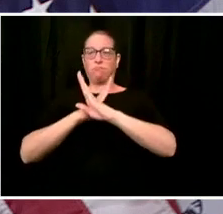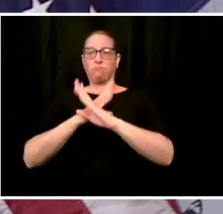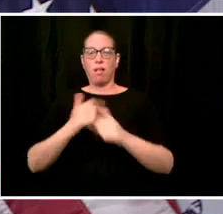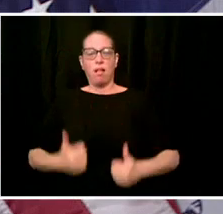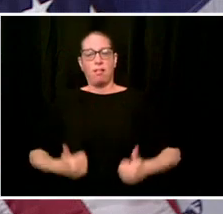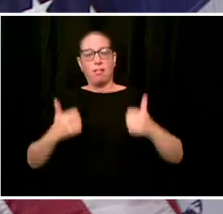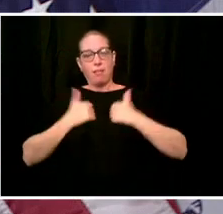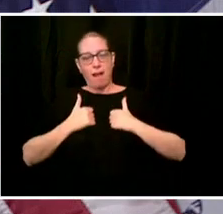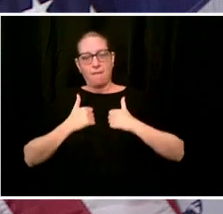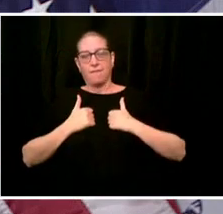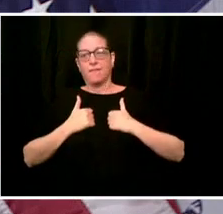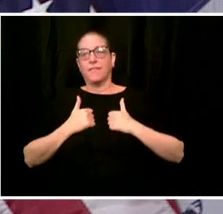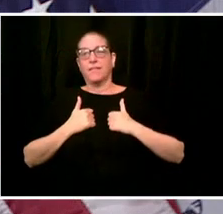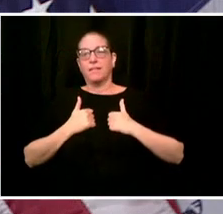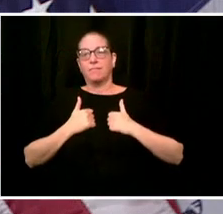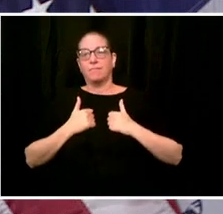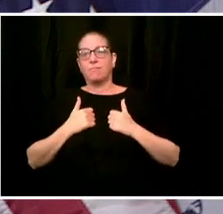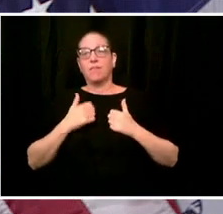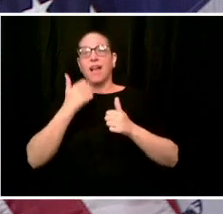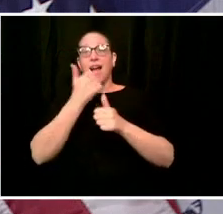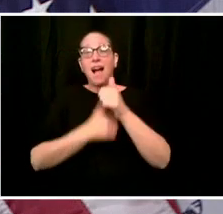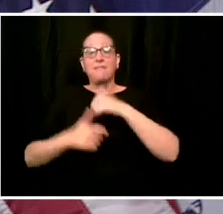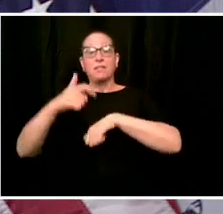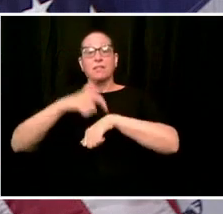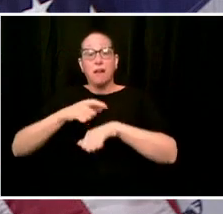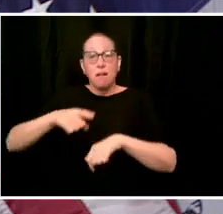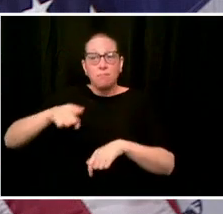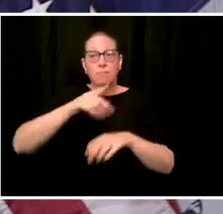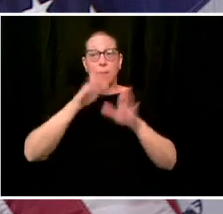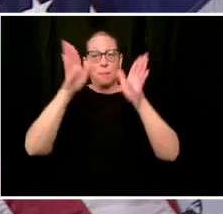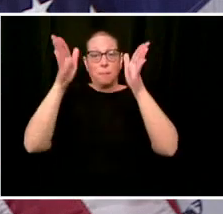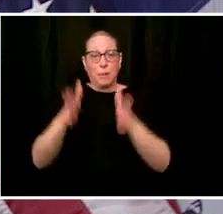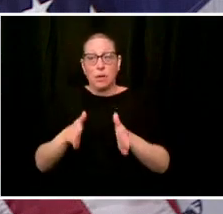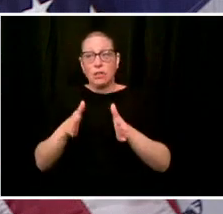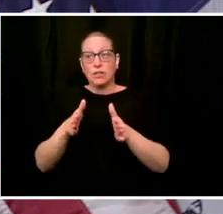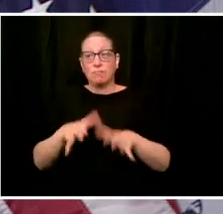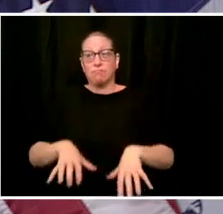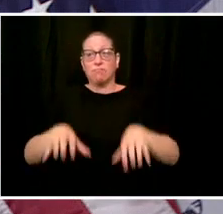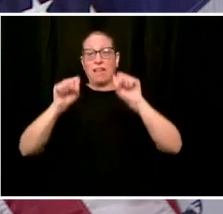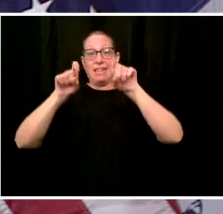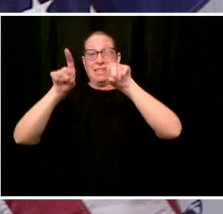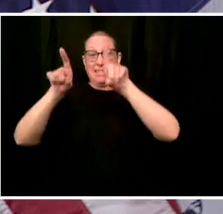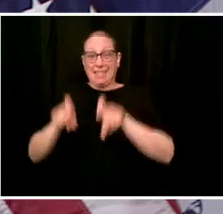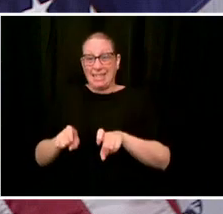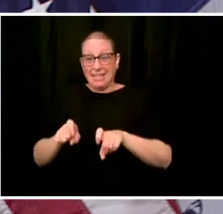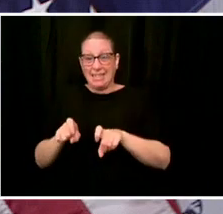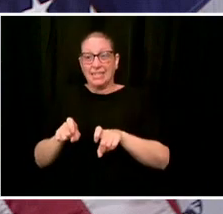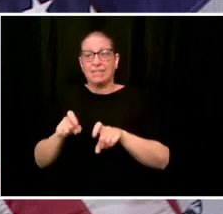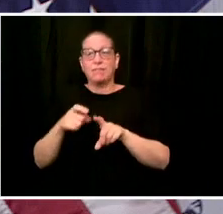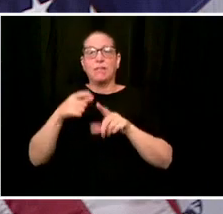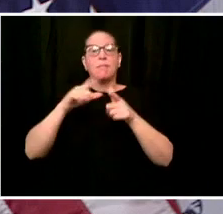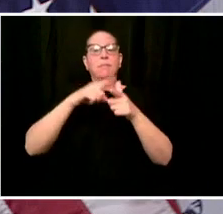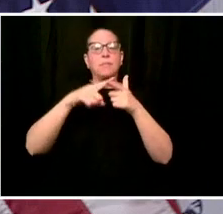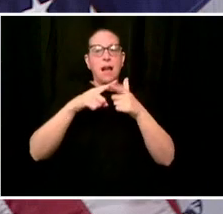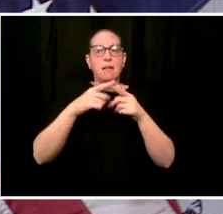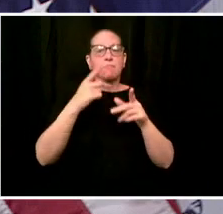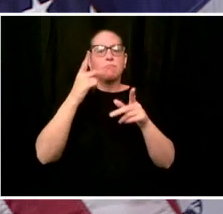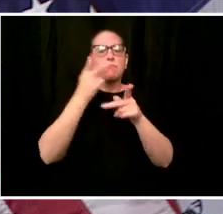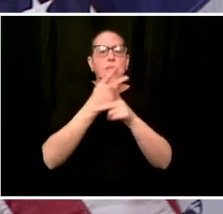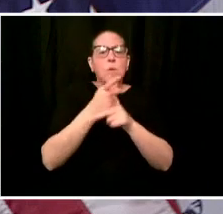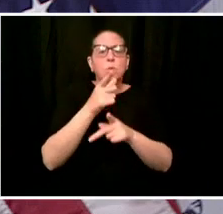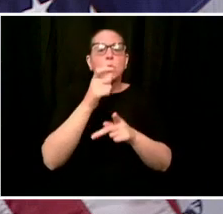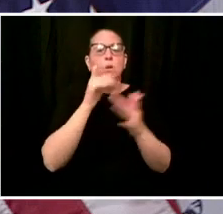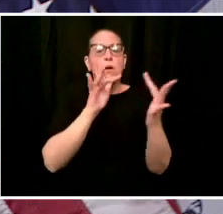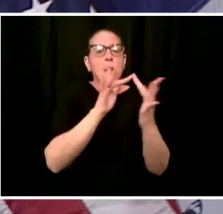close contacts are identified, and we find out if others need to be tested and find out who needs to be isolated, who